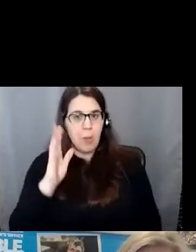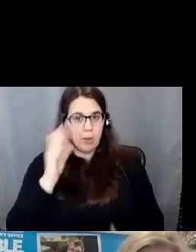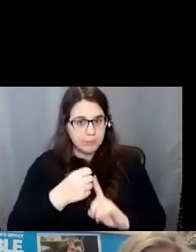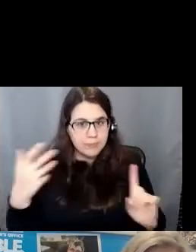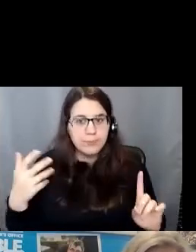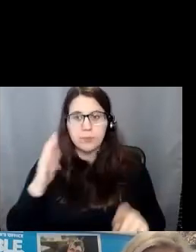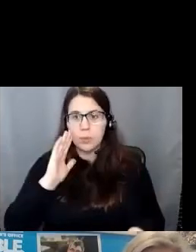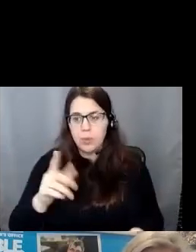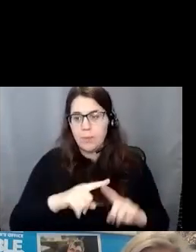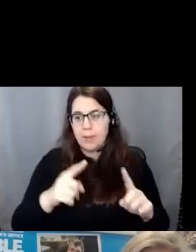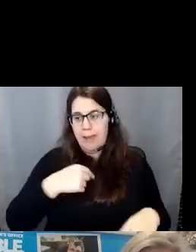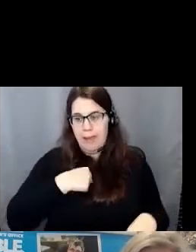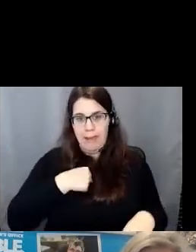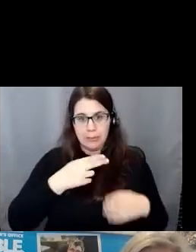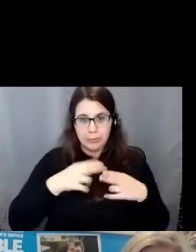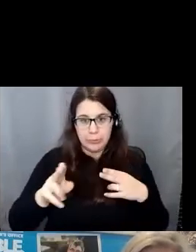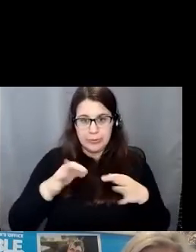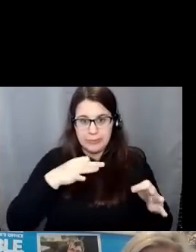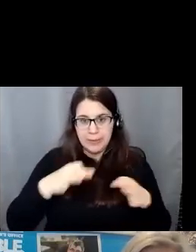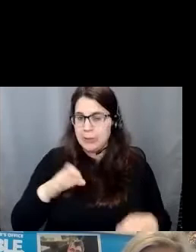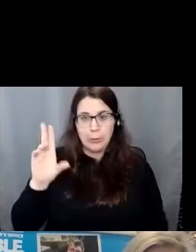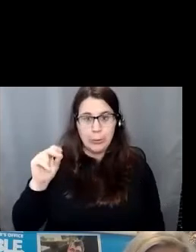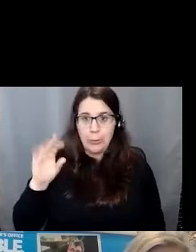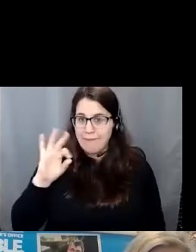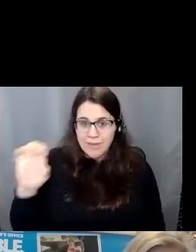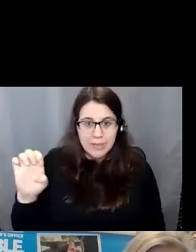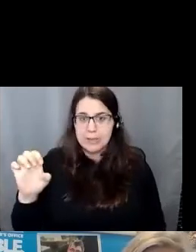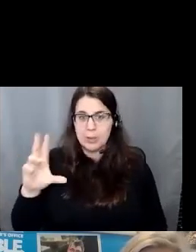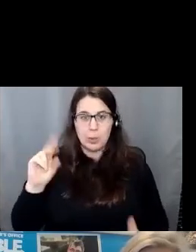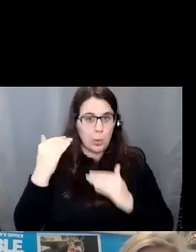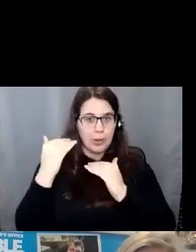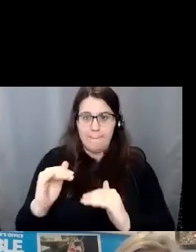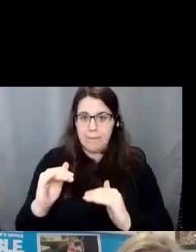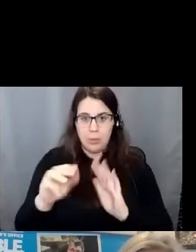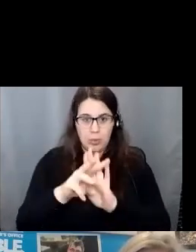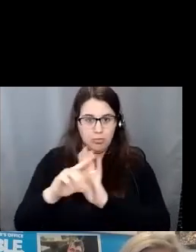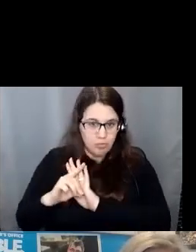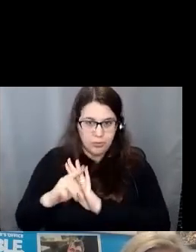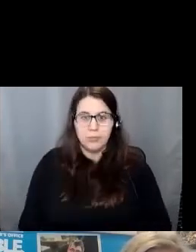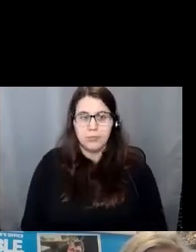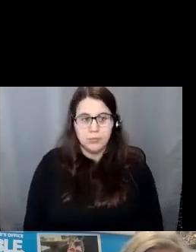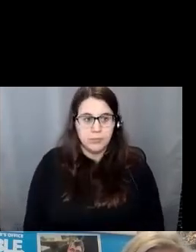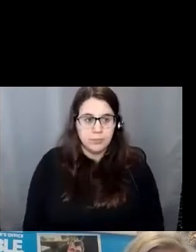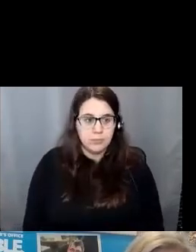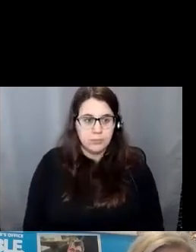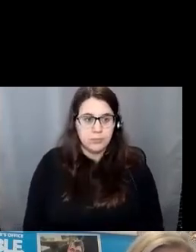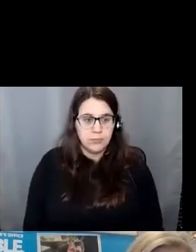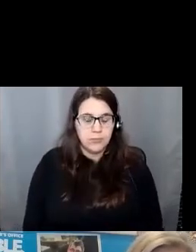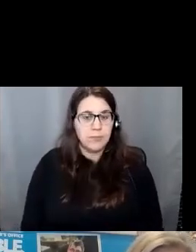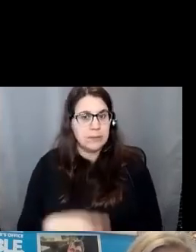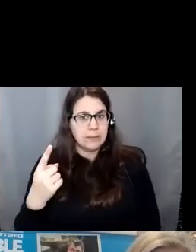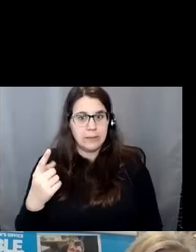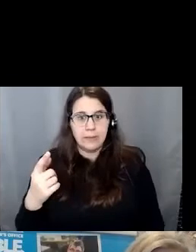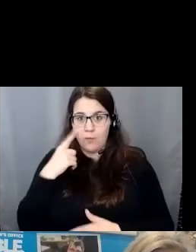just say quickly that there's no fees and there's no limit set on making a withdrawal. And back to the checking or savings account,